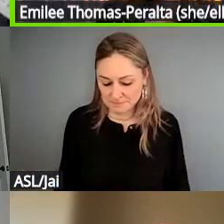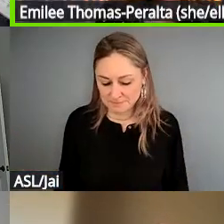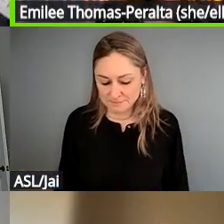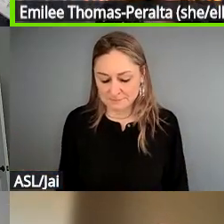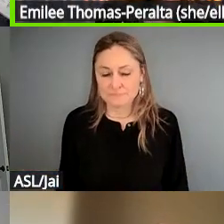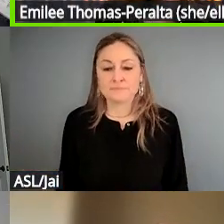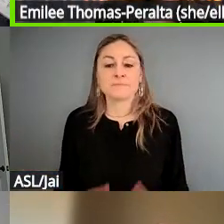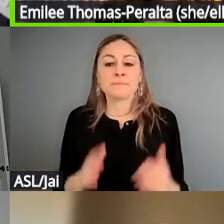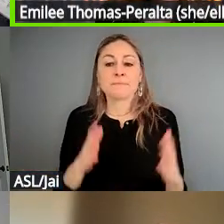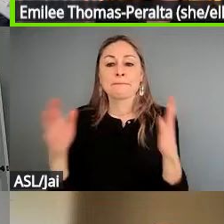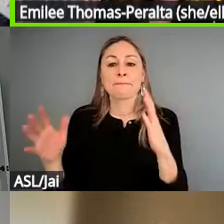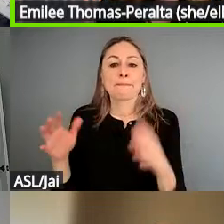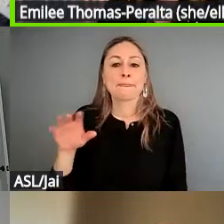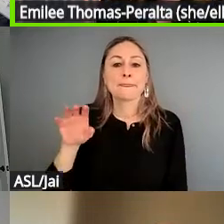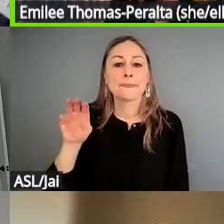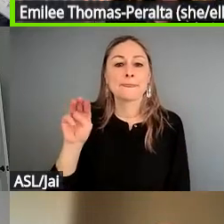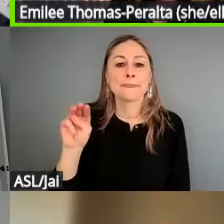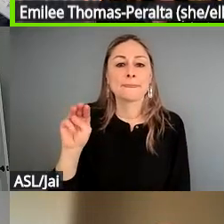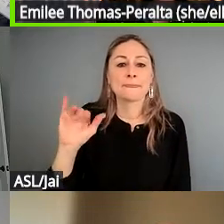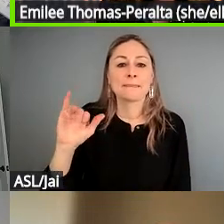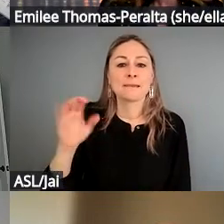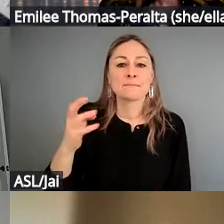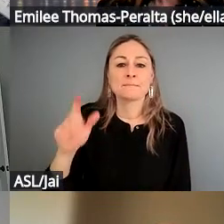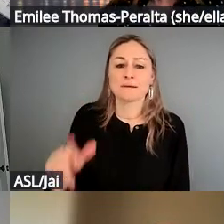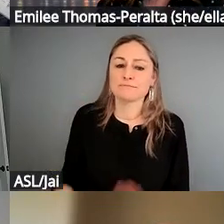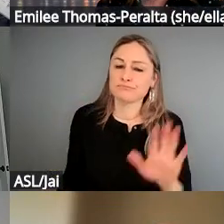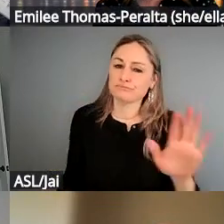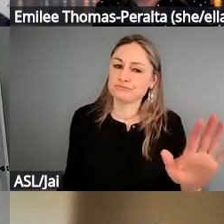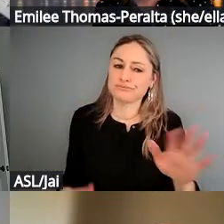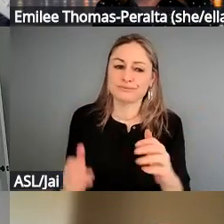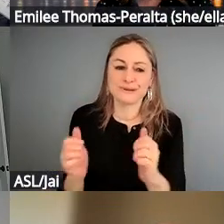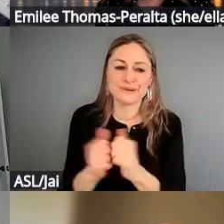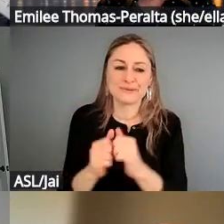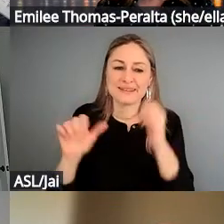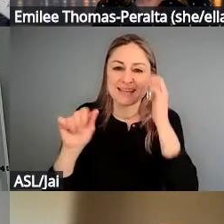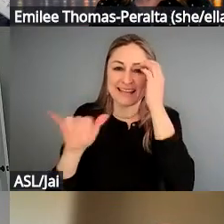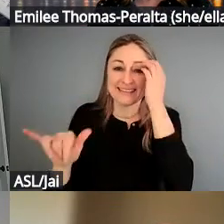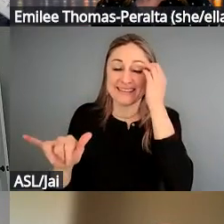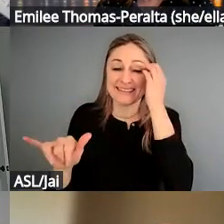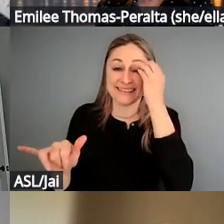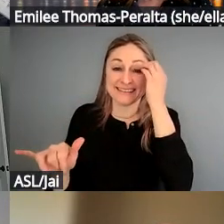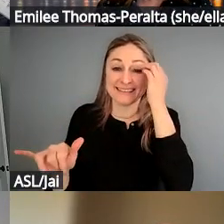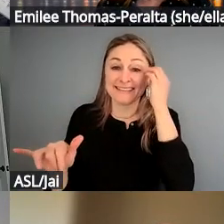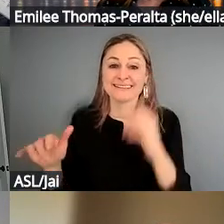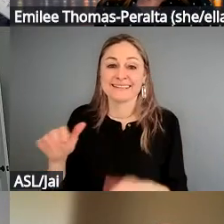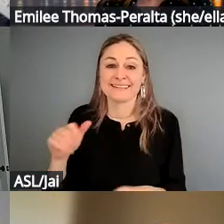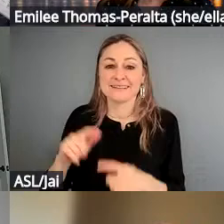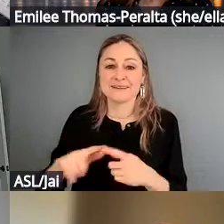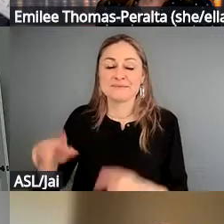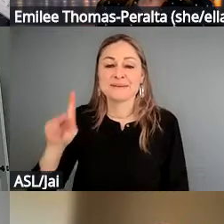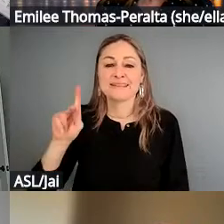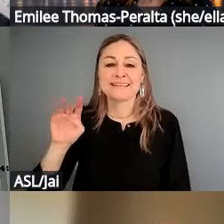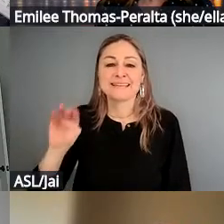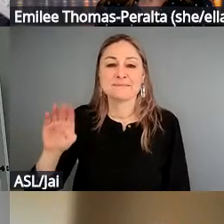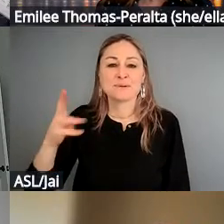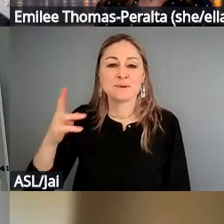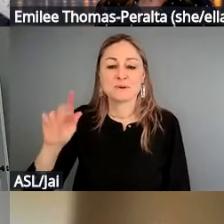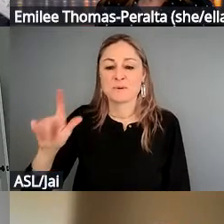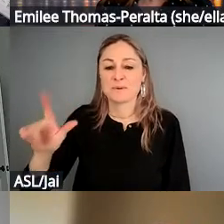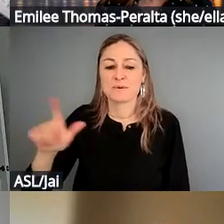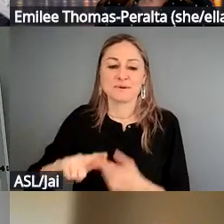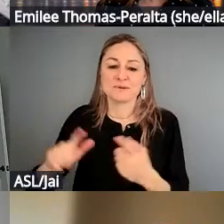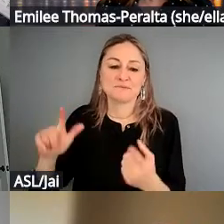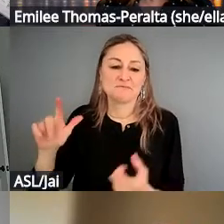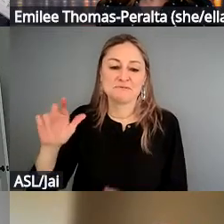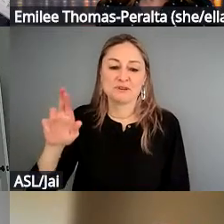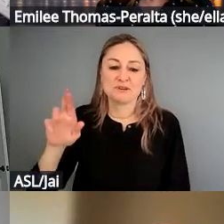Michael and then Serena. Right there with Anthony, Michael Strauss with Kimco Realty, representing